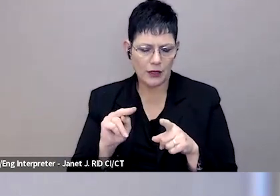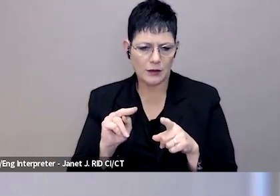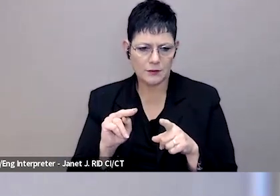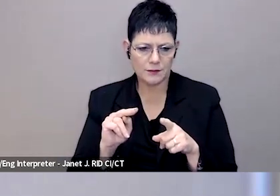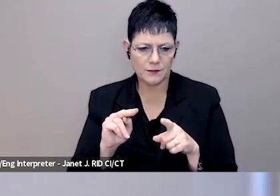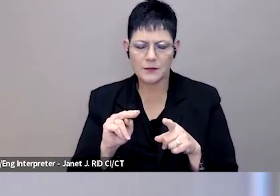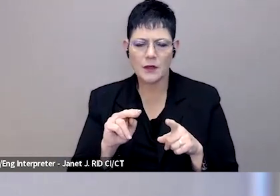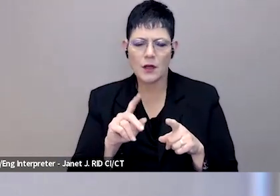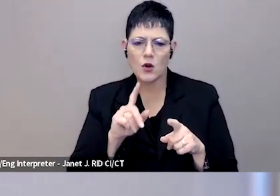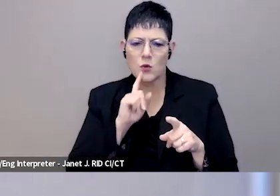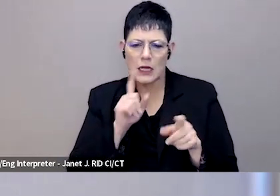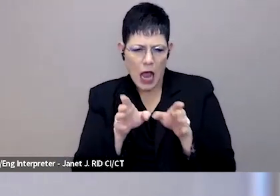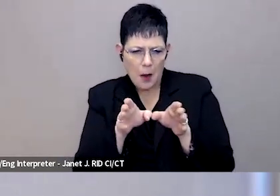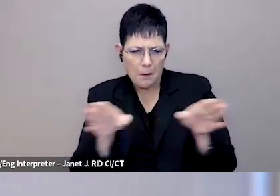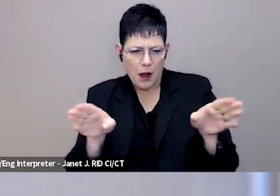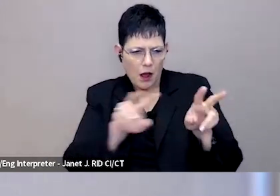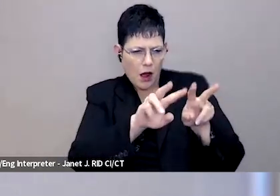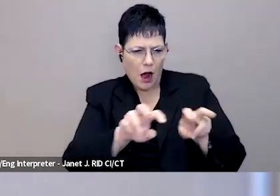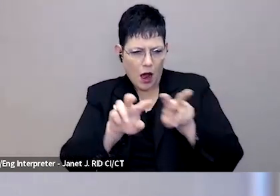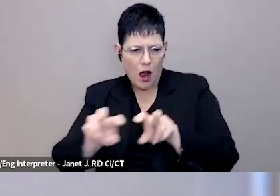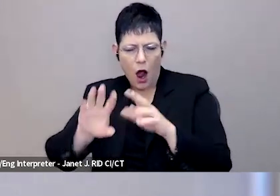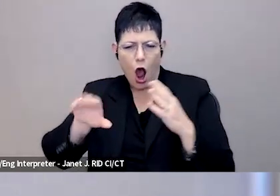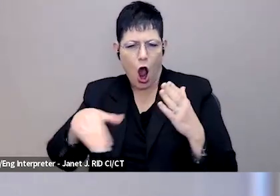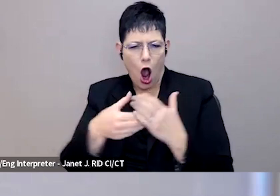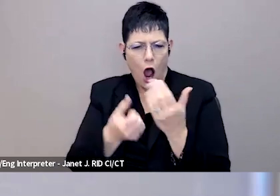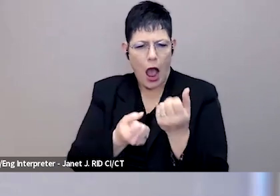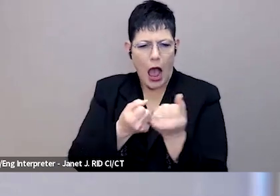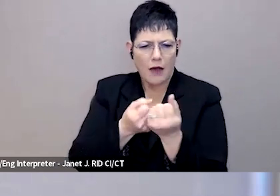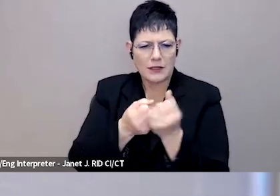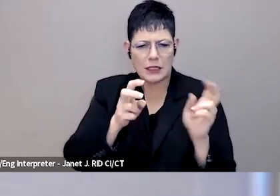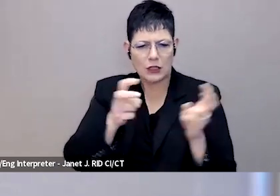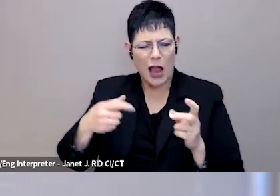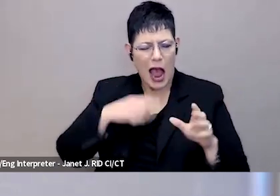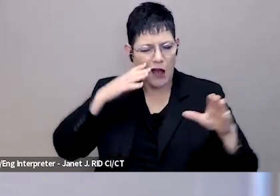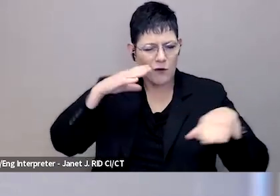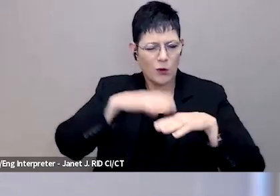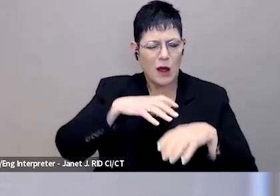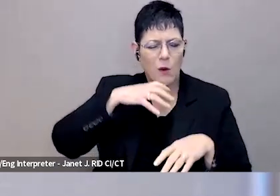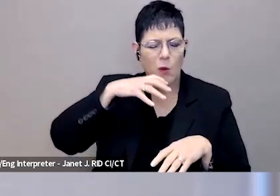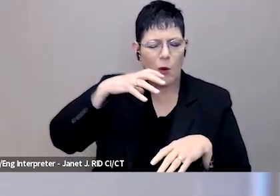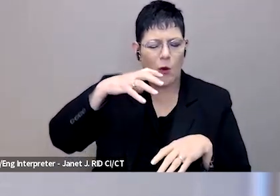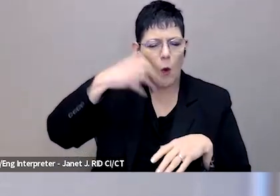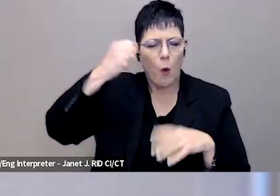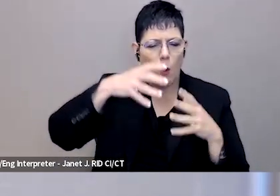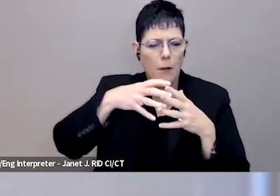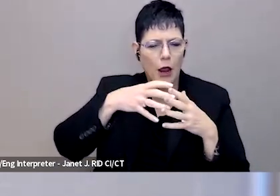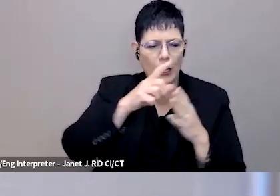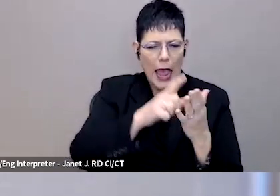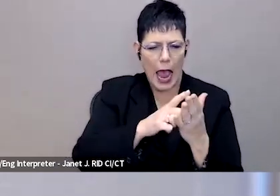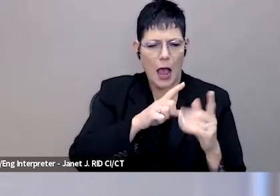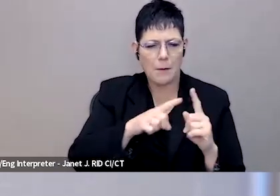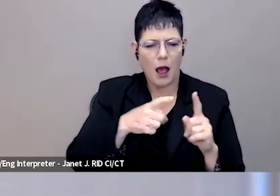across the board at advocacy issues. And I focused on the Older Americans Act, but I think it's really critical from a